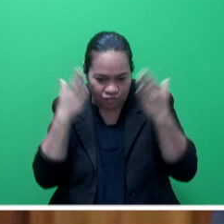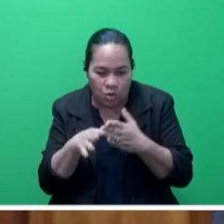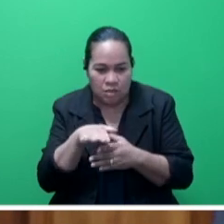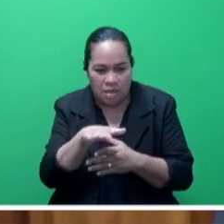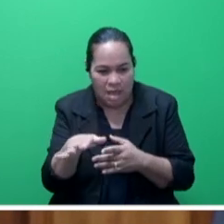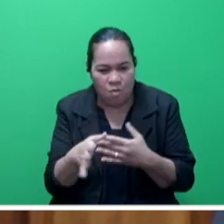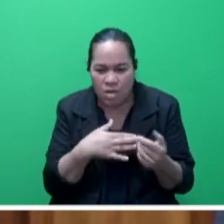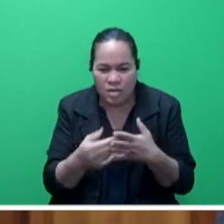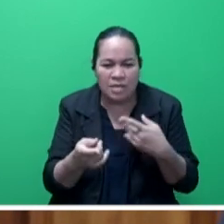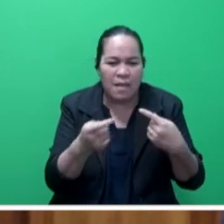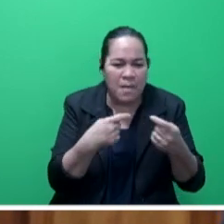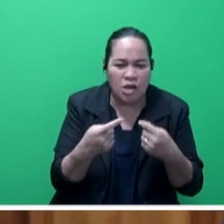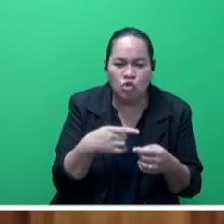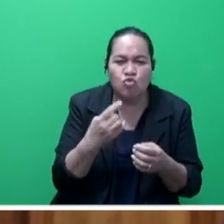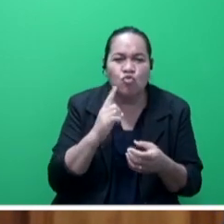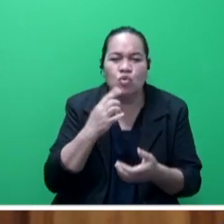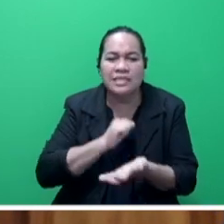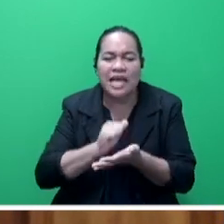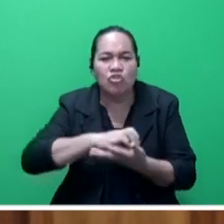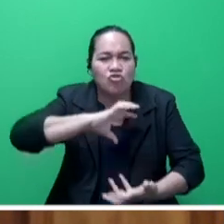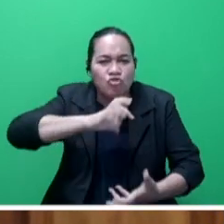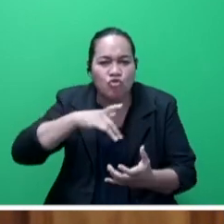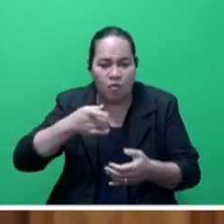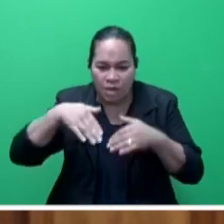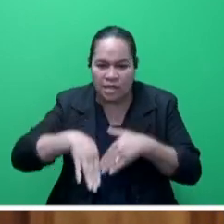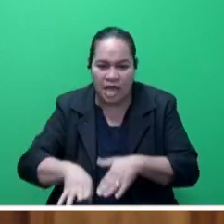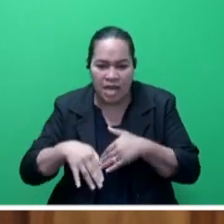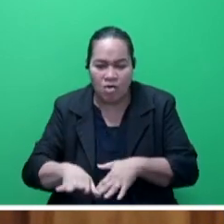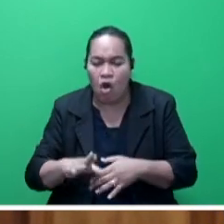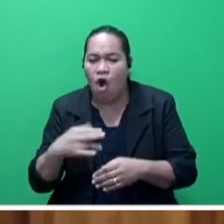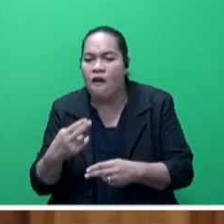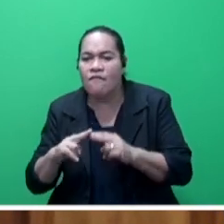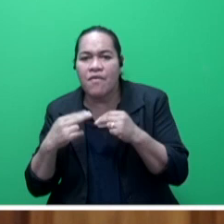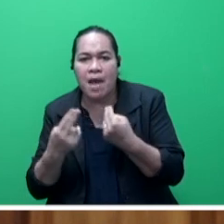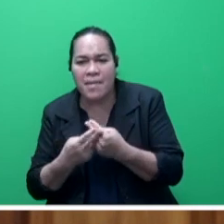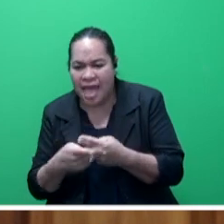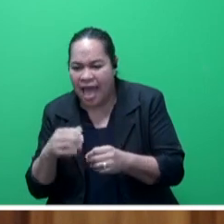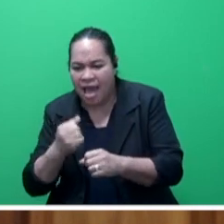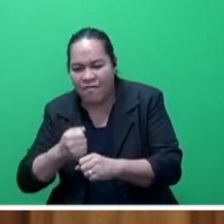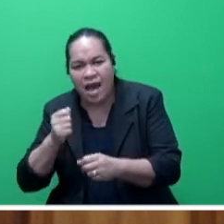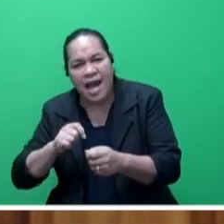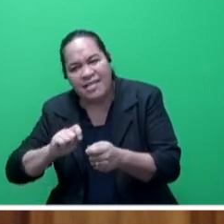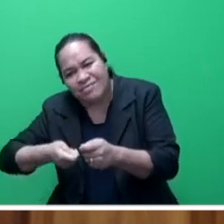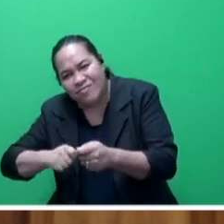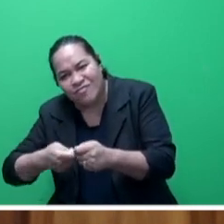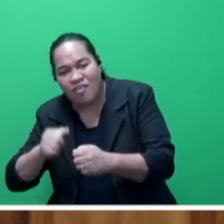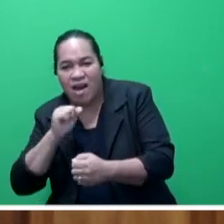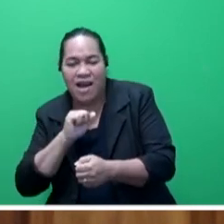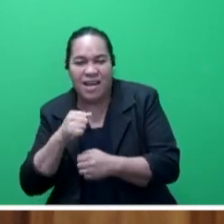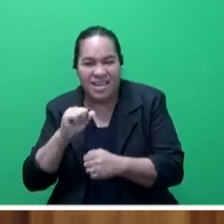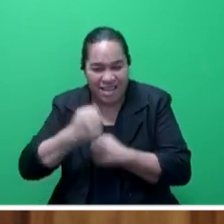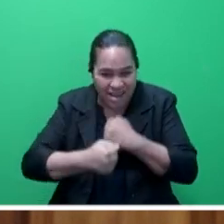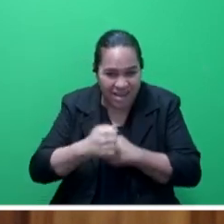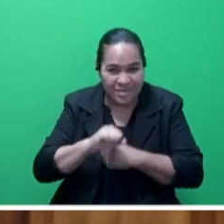the market juice seller, the neighborhood tailor, or a family-run garage, these businesses, Honourable Speaker, sir, form the foundation